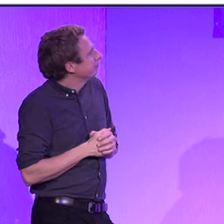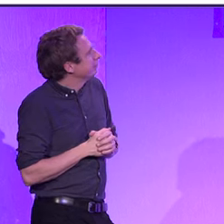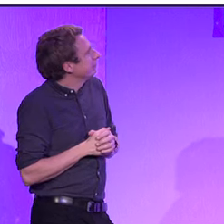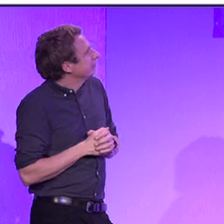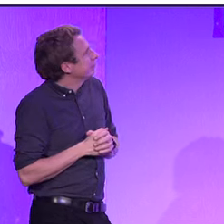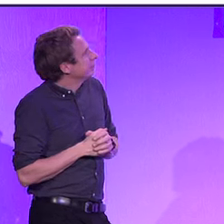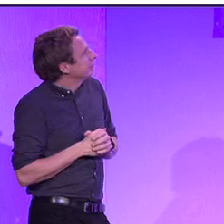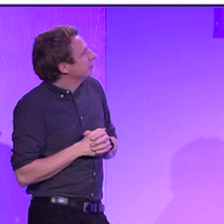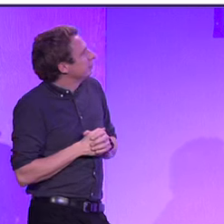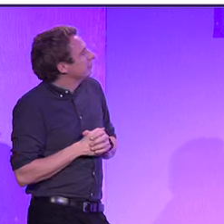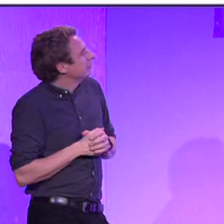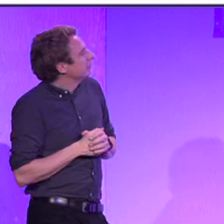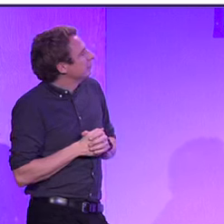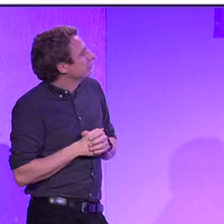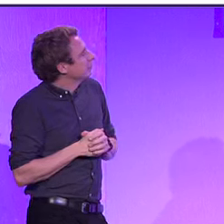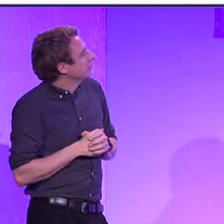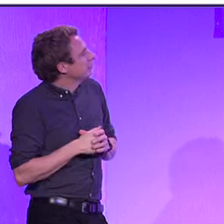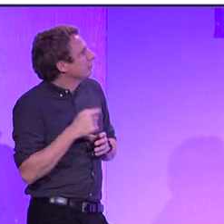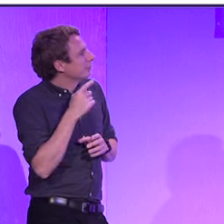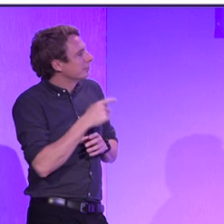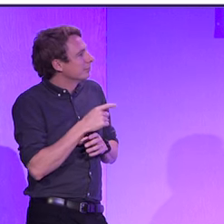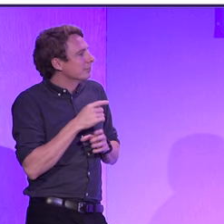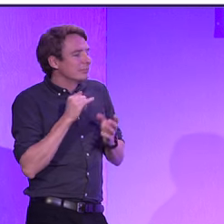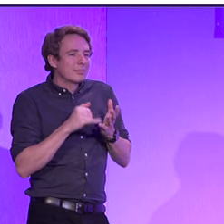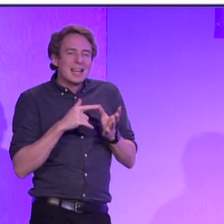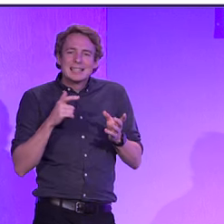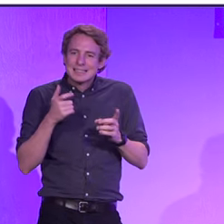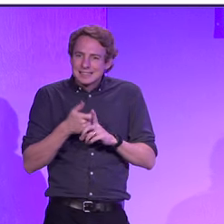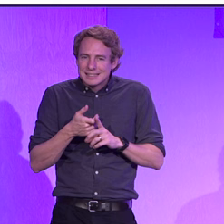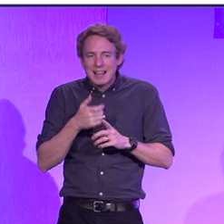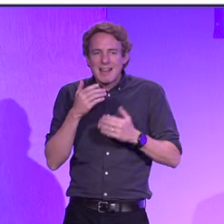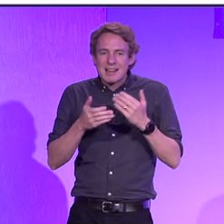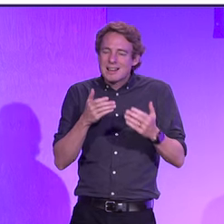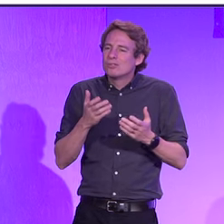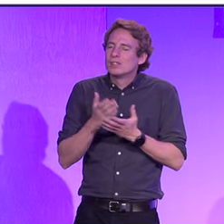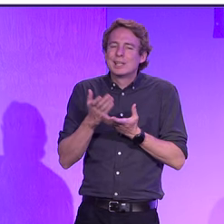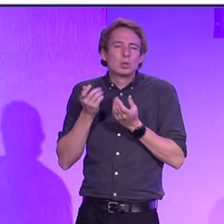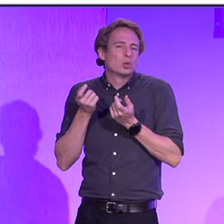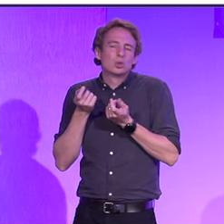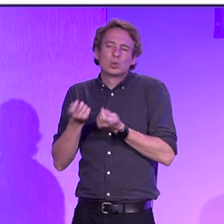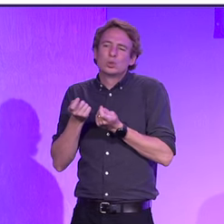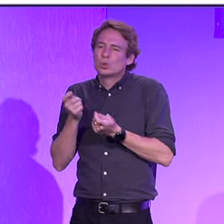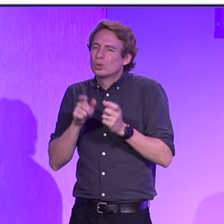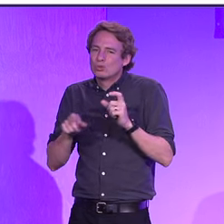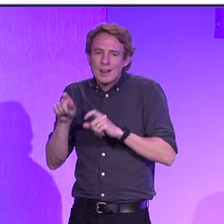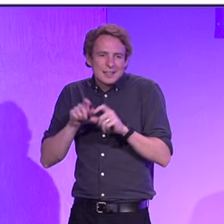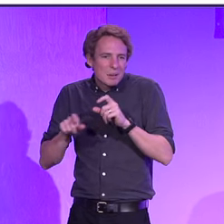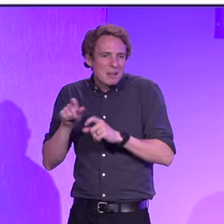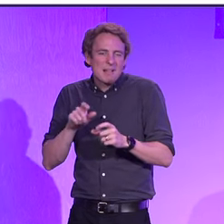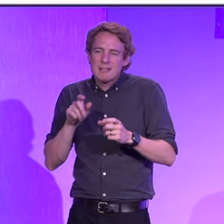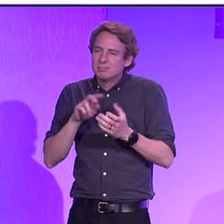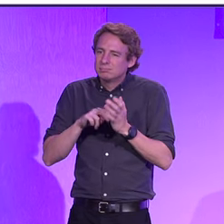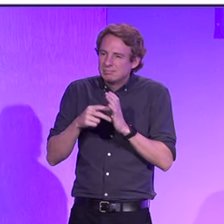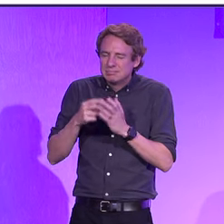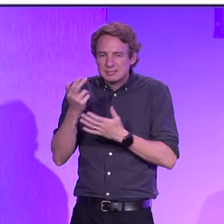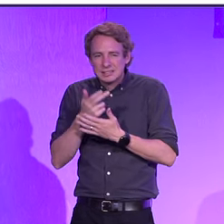was it's a stack-oriented programming language designed to make programs look like cooking recipes, and it's just kind of fun and challenges like